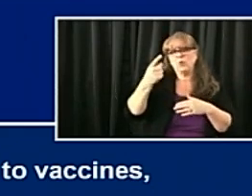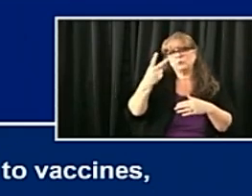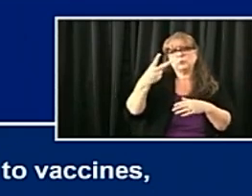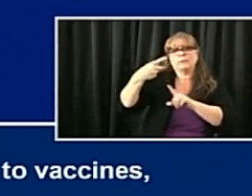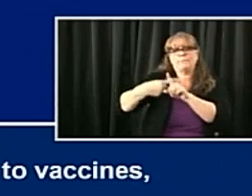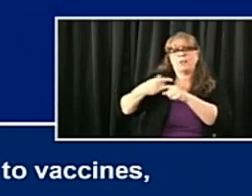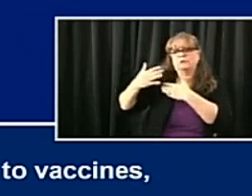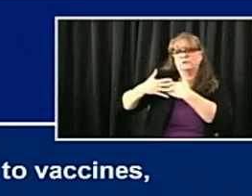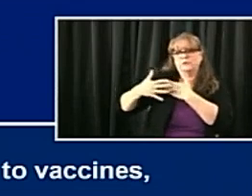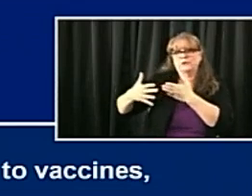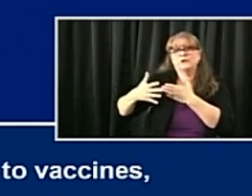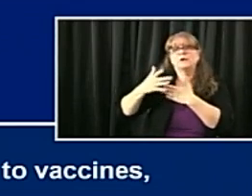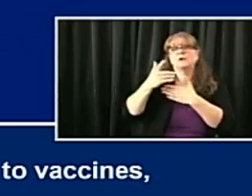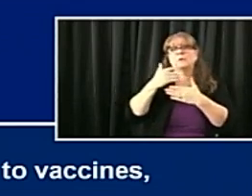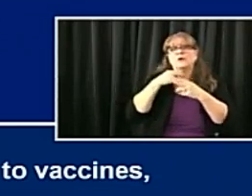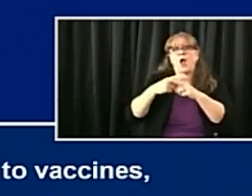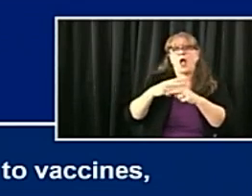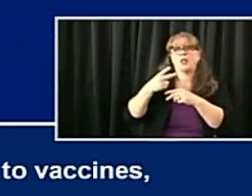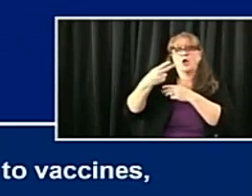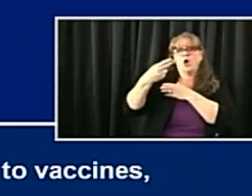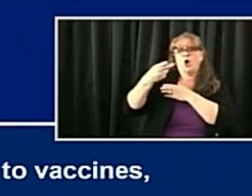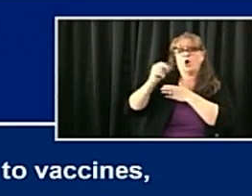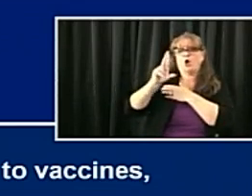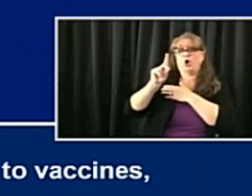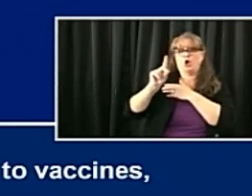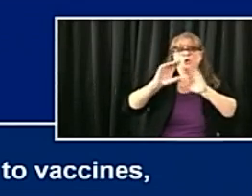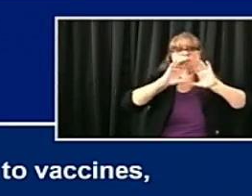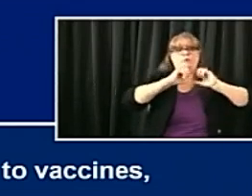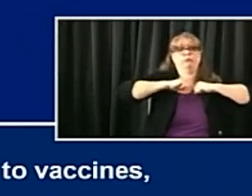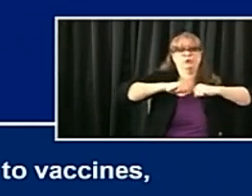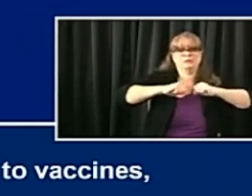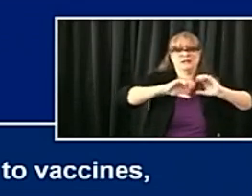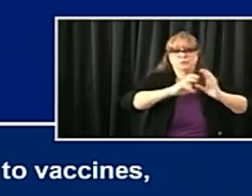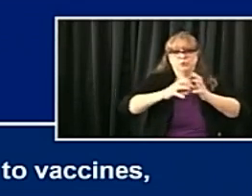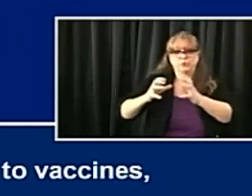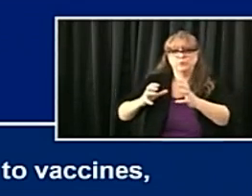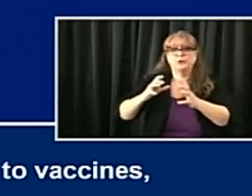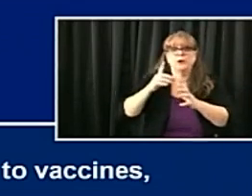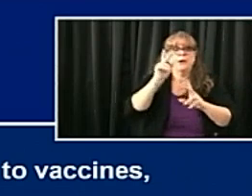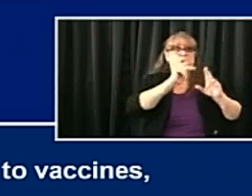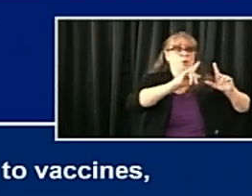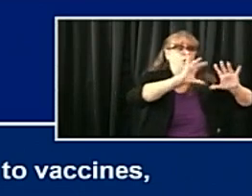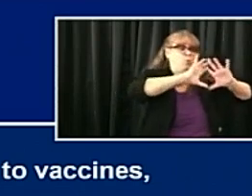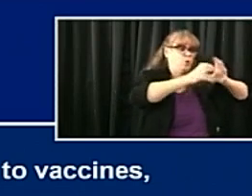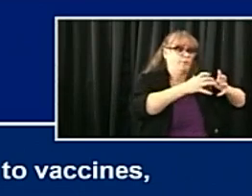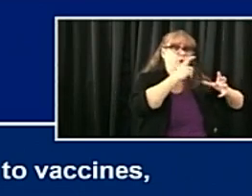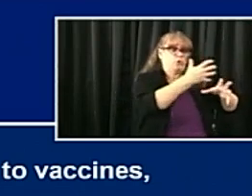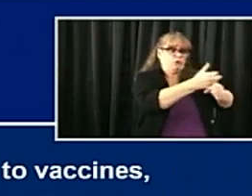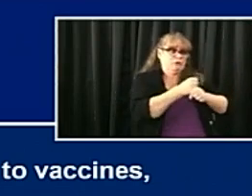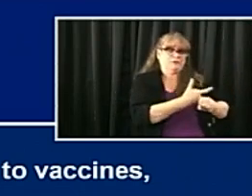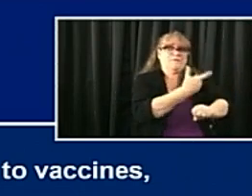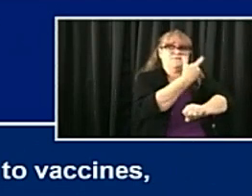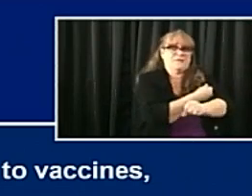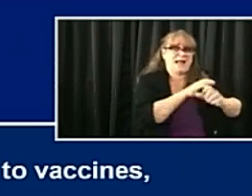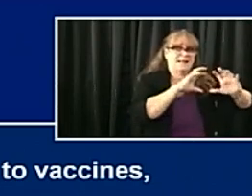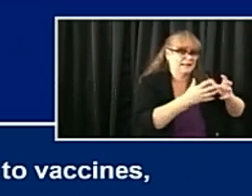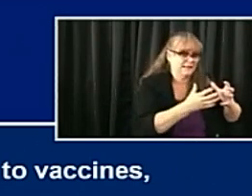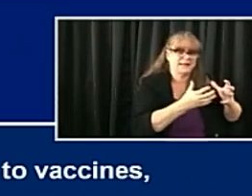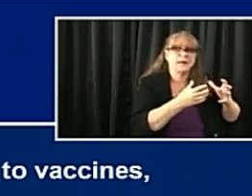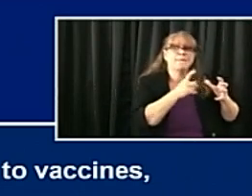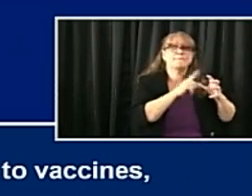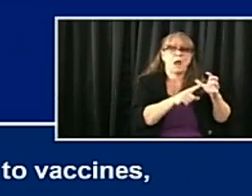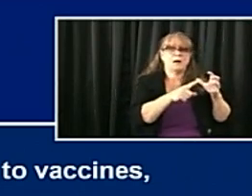level protection. And so while individuals that are vaccinated are being protected, we really don't see the full effect or benefit of the vaccine for many months to come.